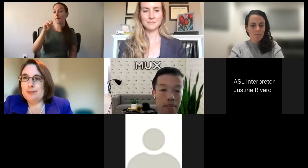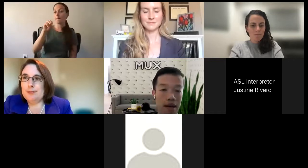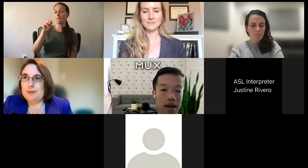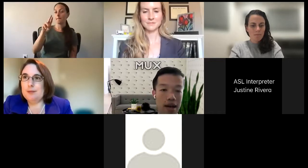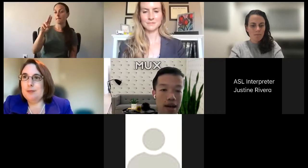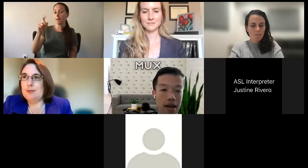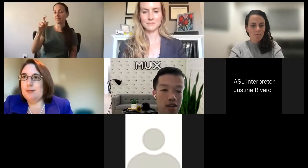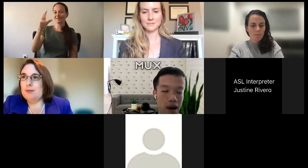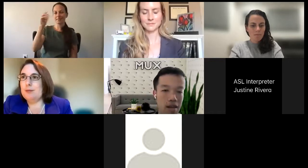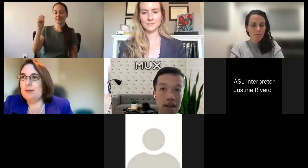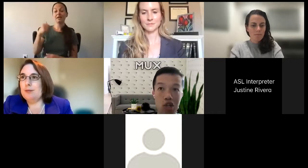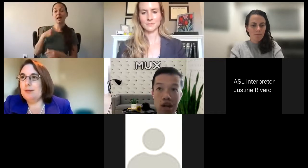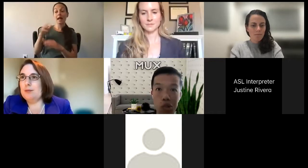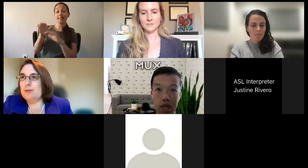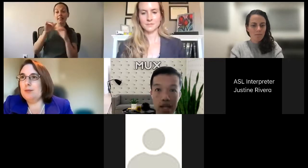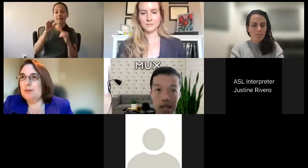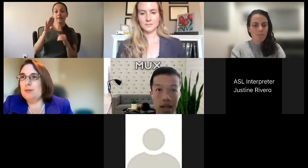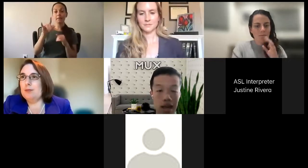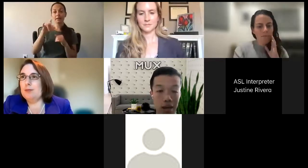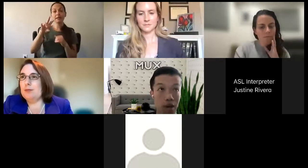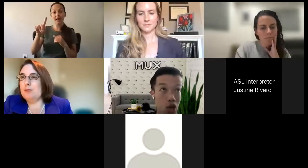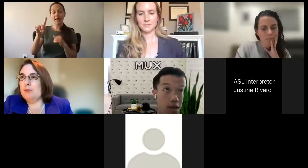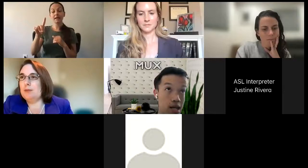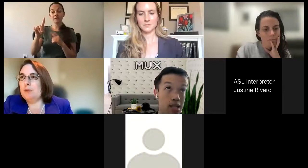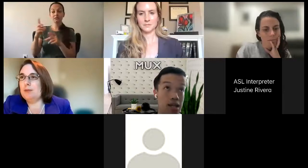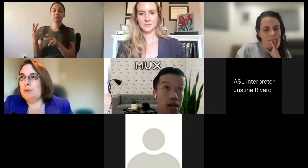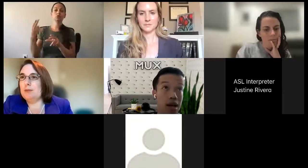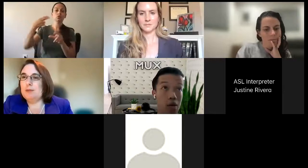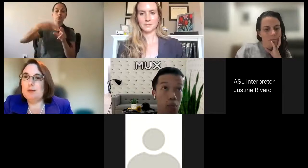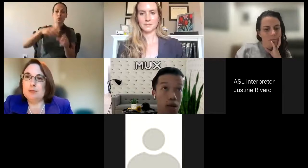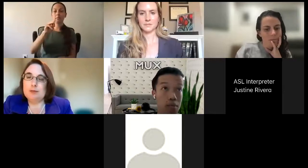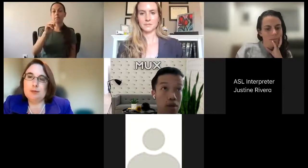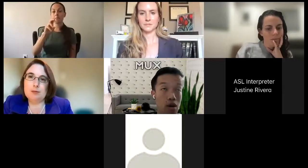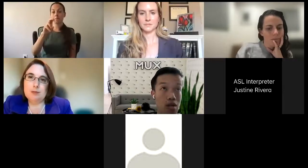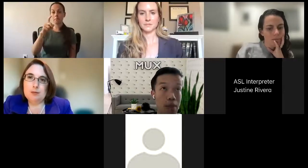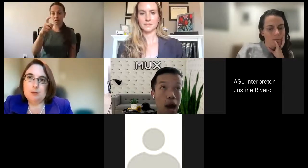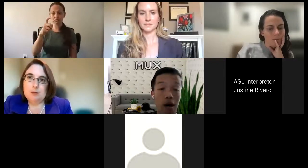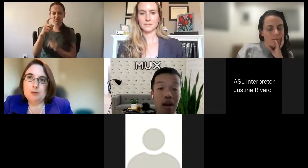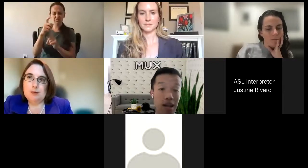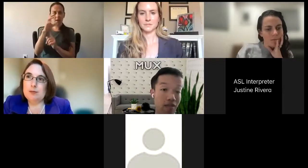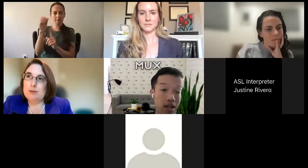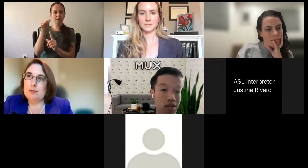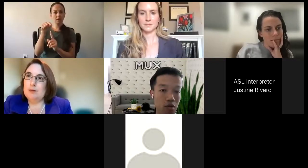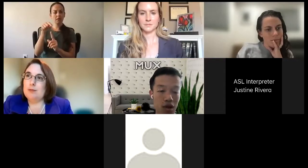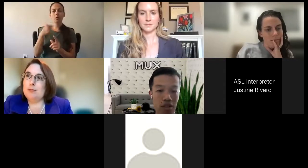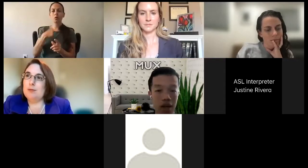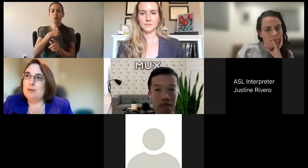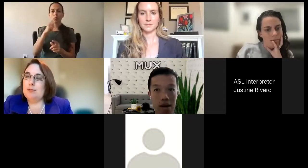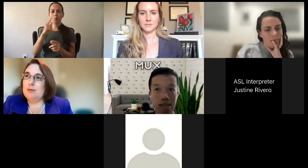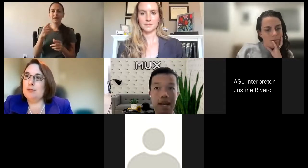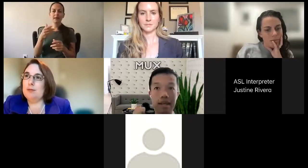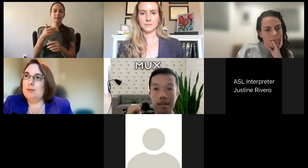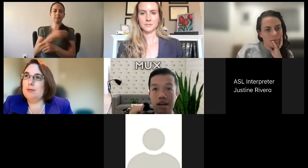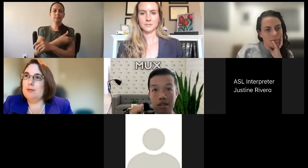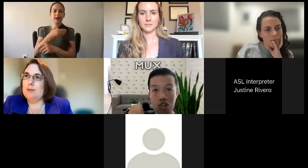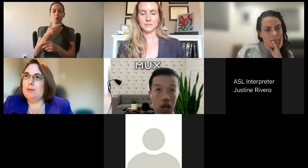Blend as a product manager, I joined a company called Mux. We look to power online video. So you can